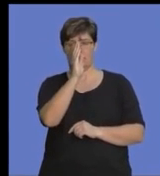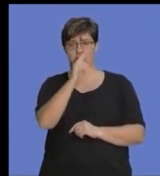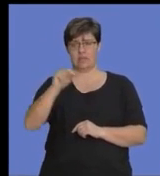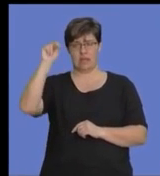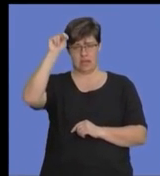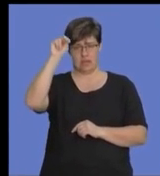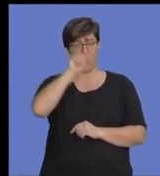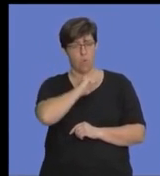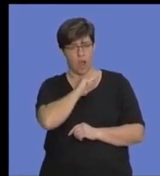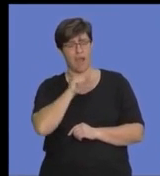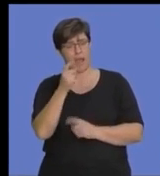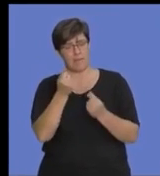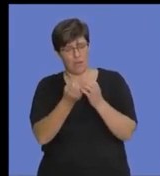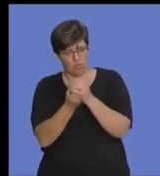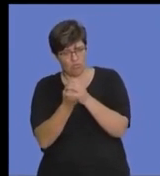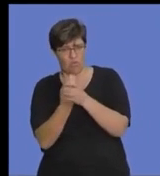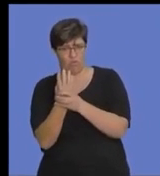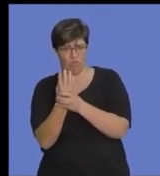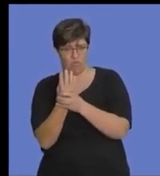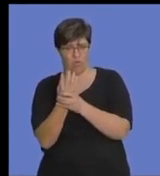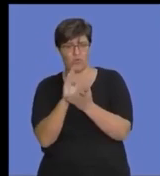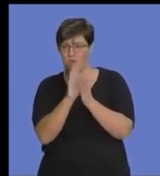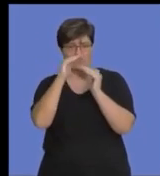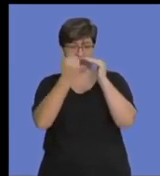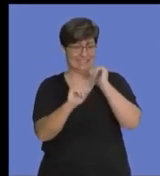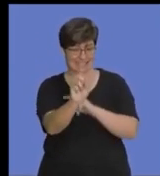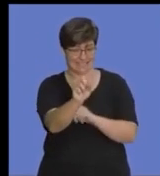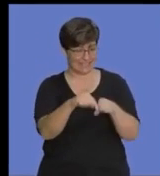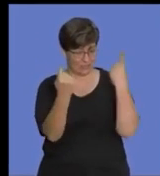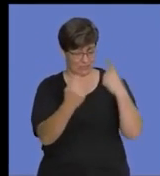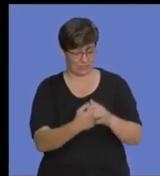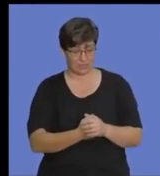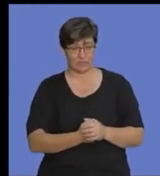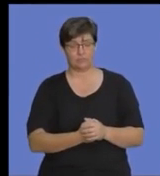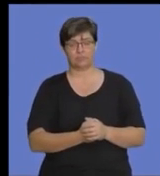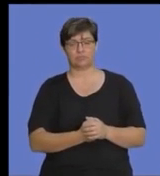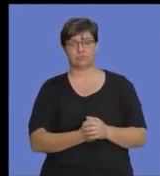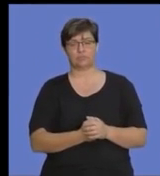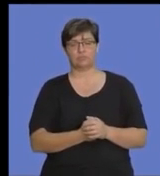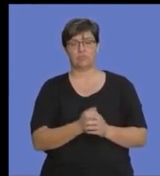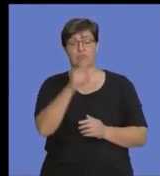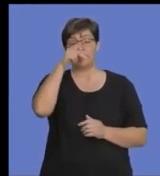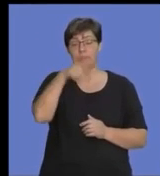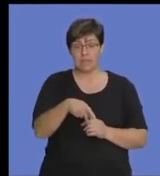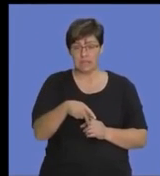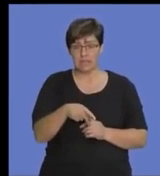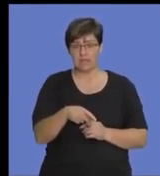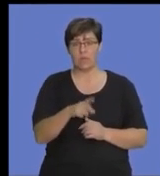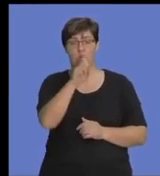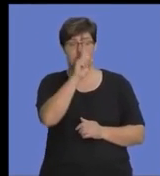about growth, right, and not decay. So my P there will